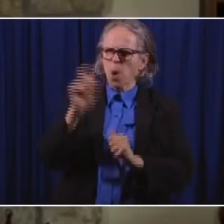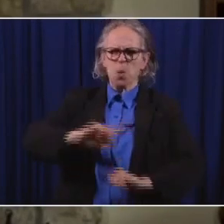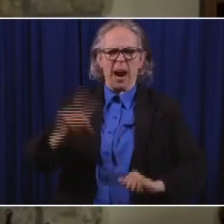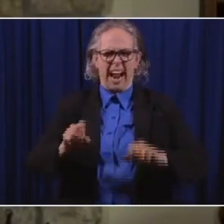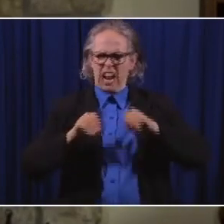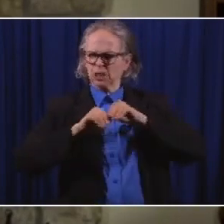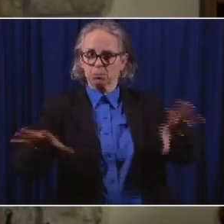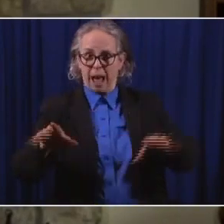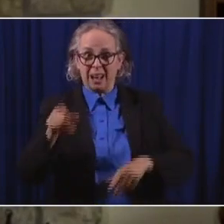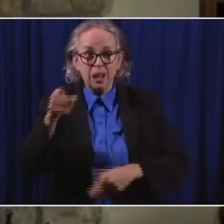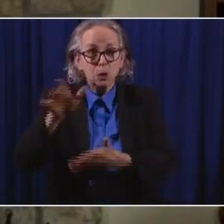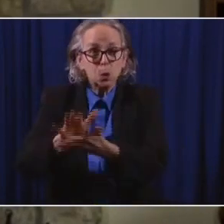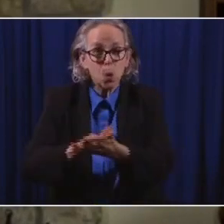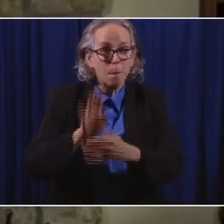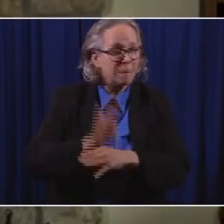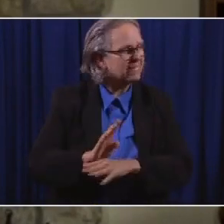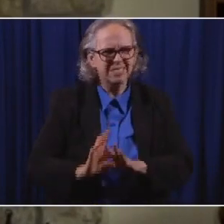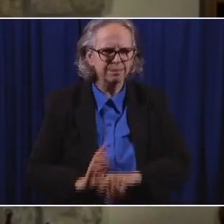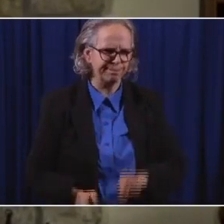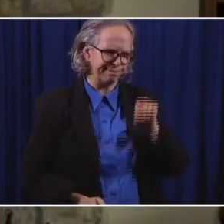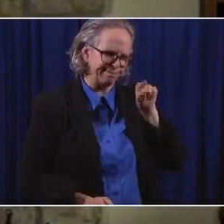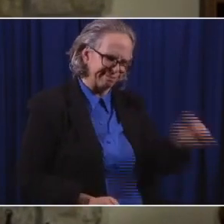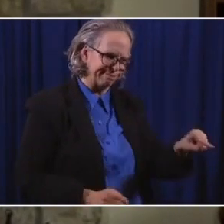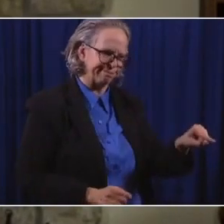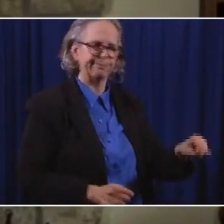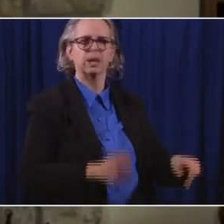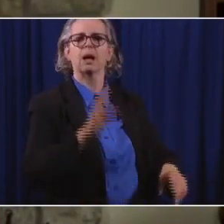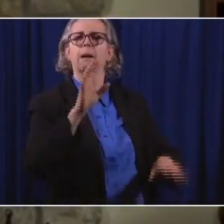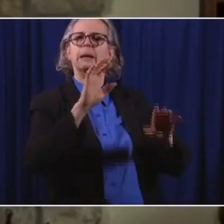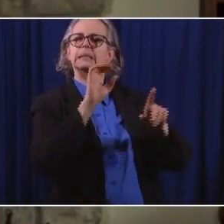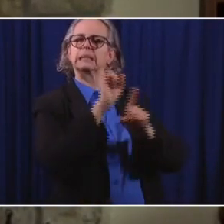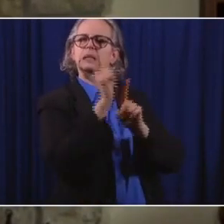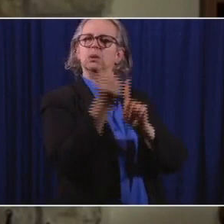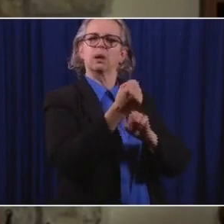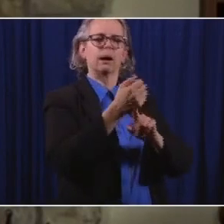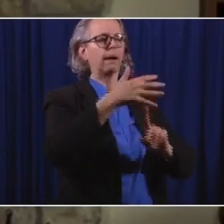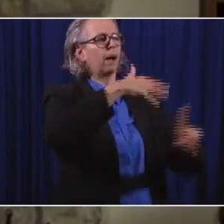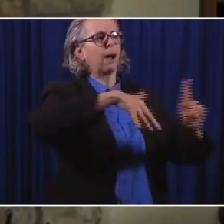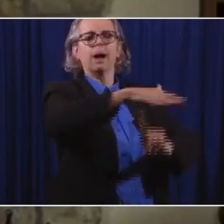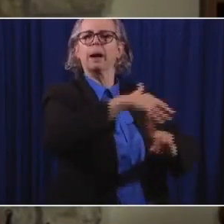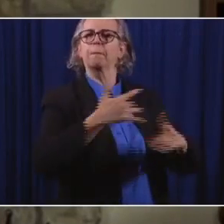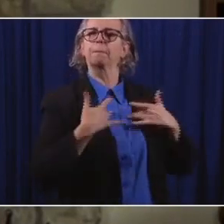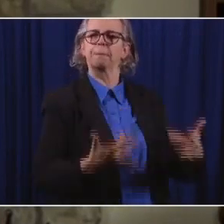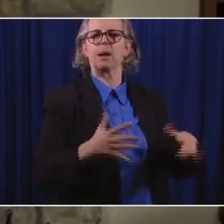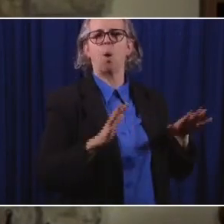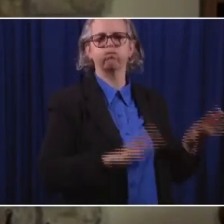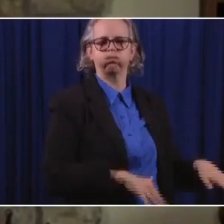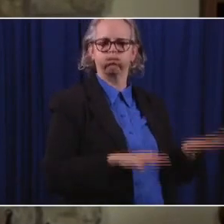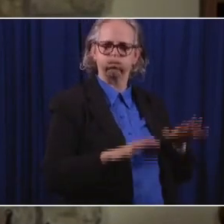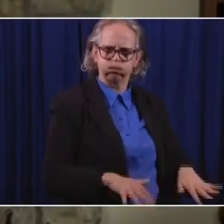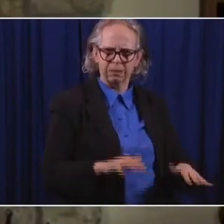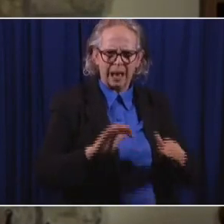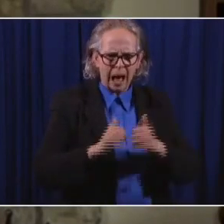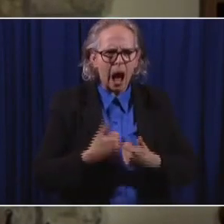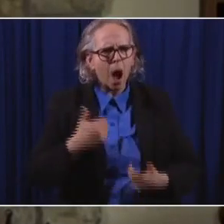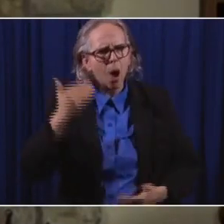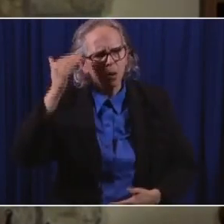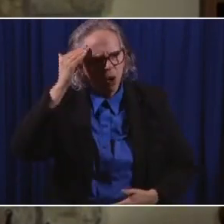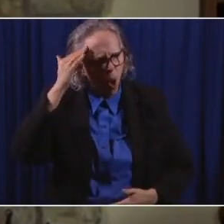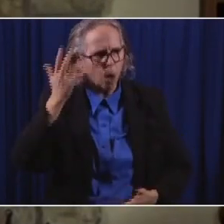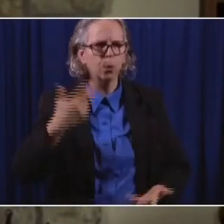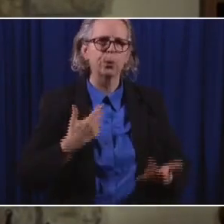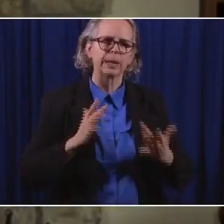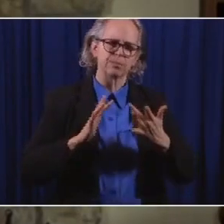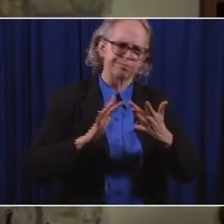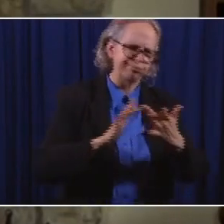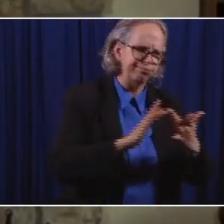who is dealing with it every single day, the frontline people, they are describing these informal get-togethers